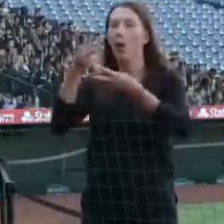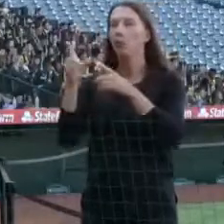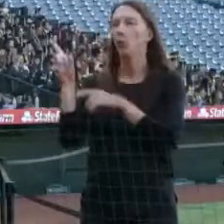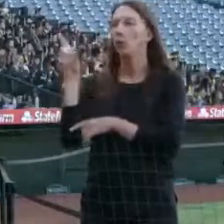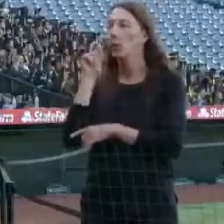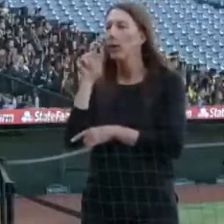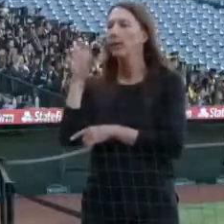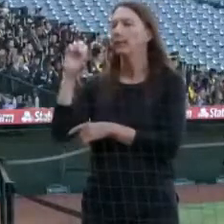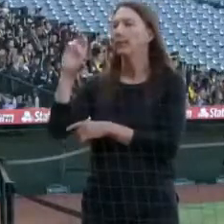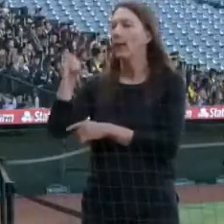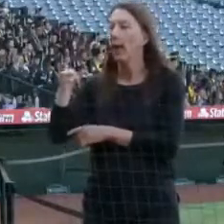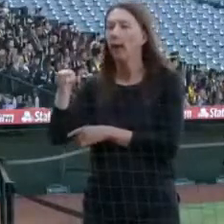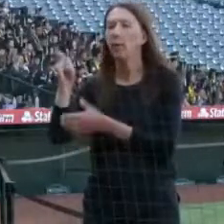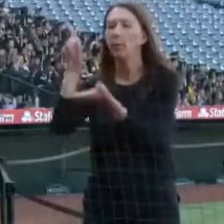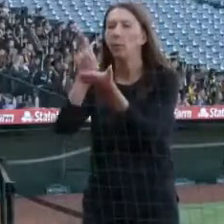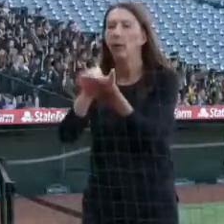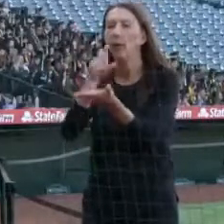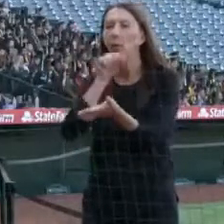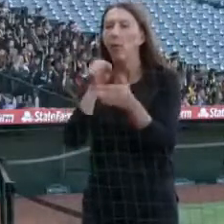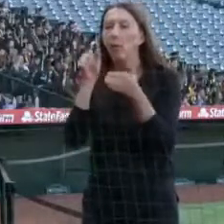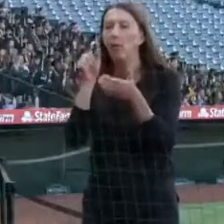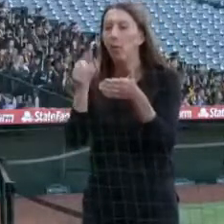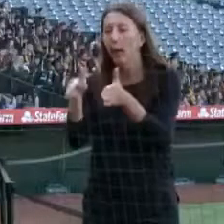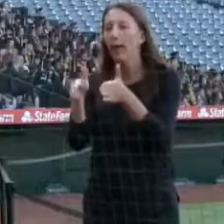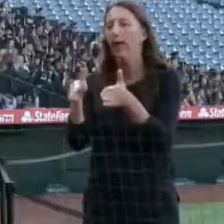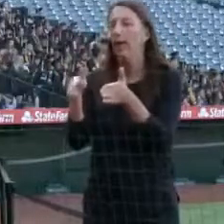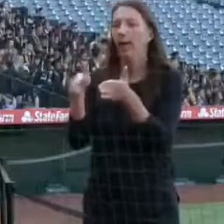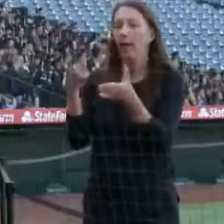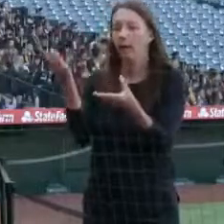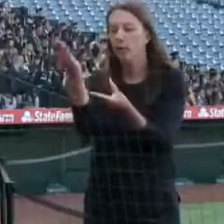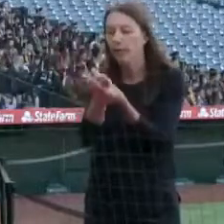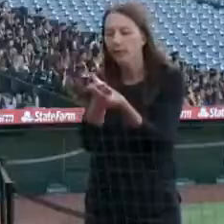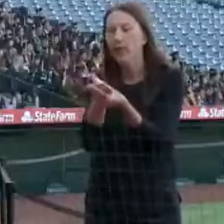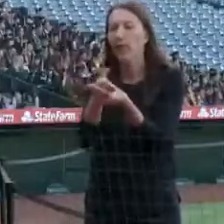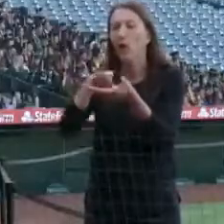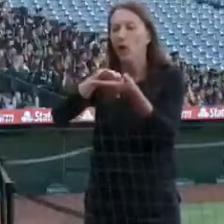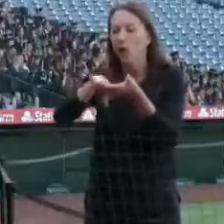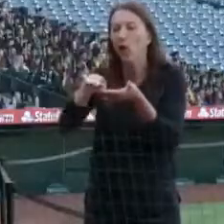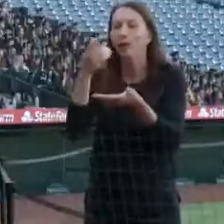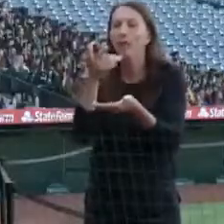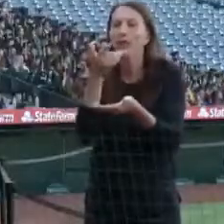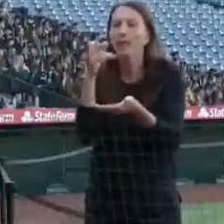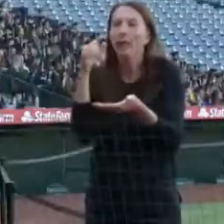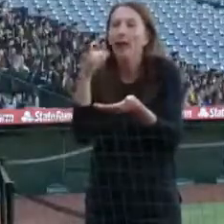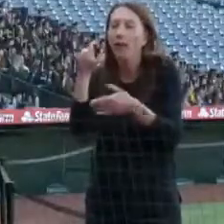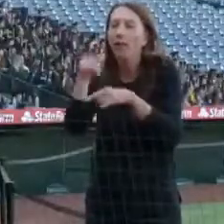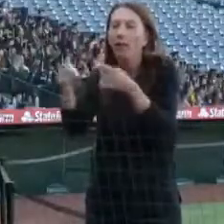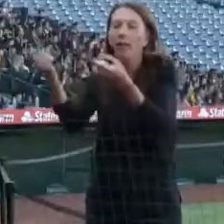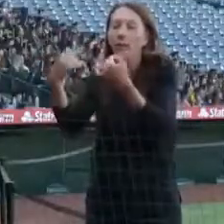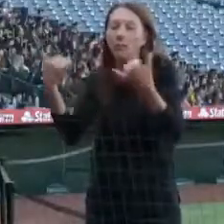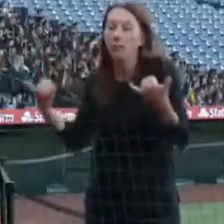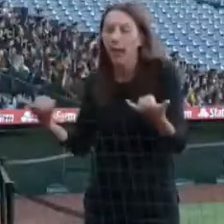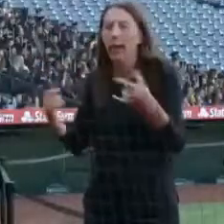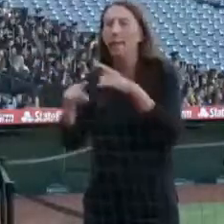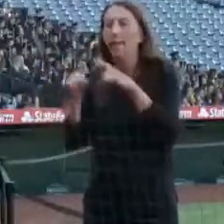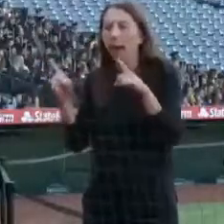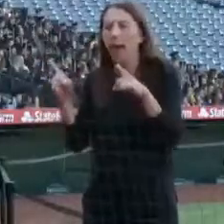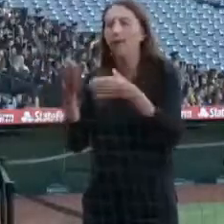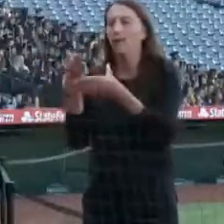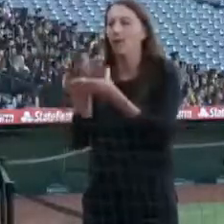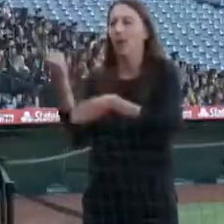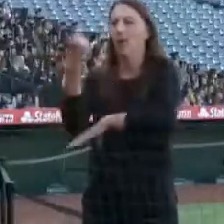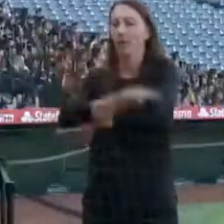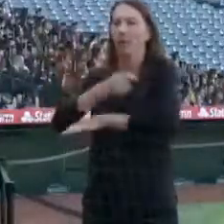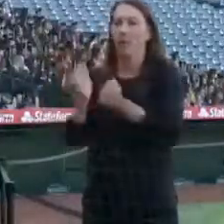it, print it out old school, and put it in a card to your favorite auntie who couldn't be here, but share this